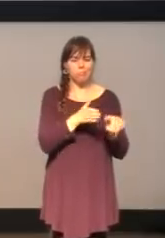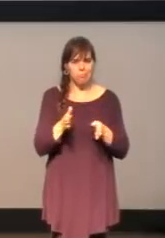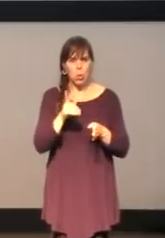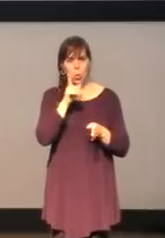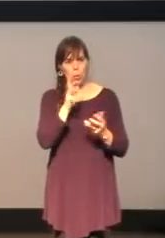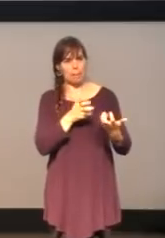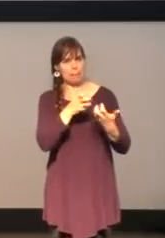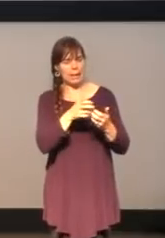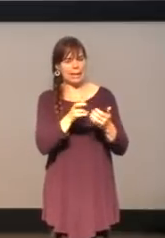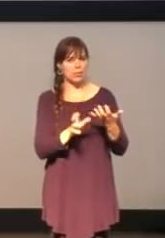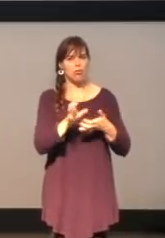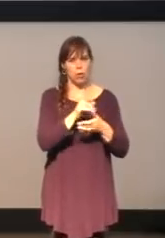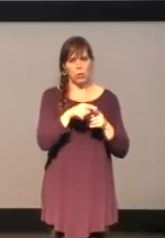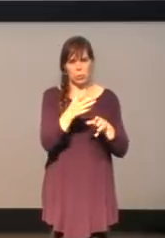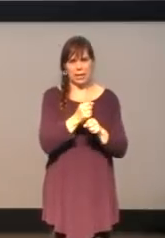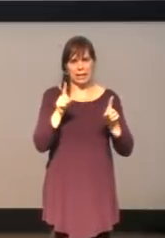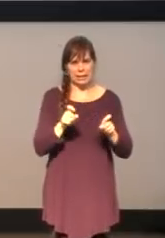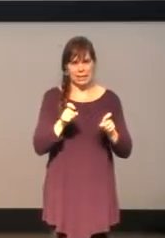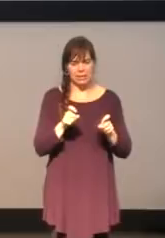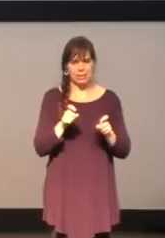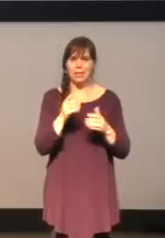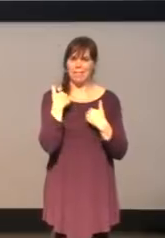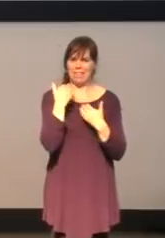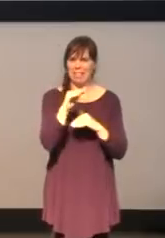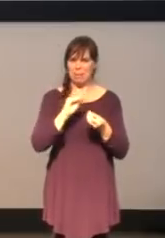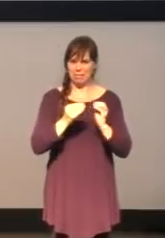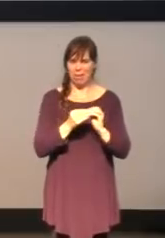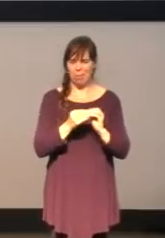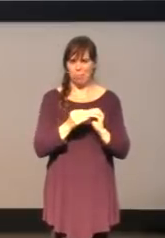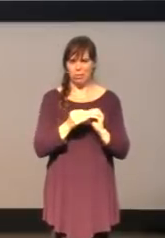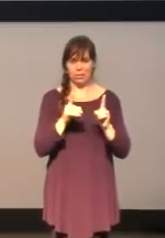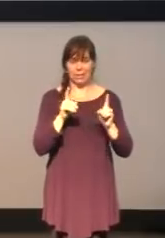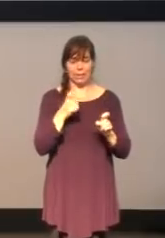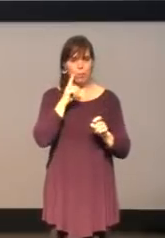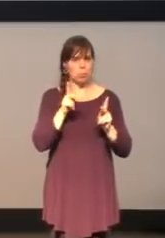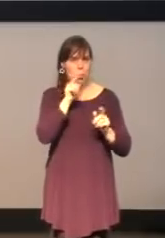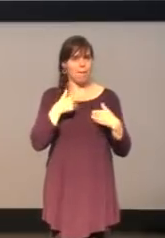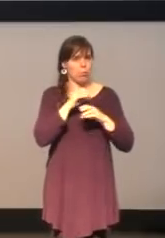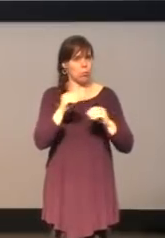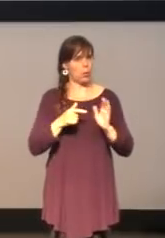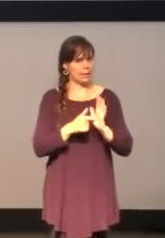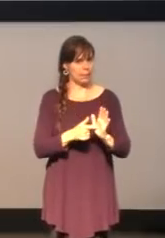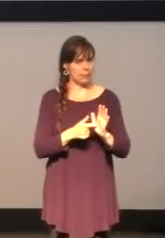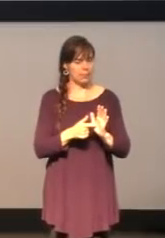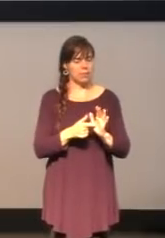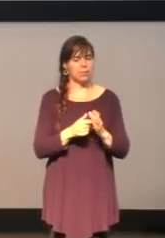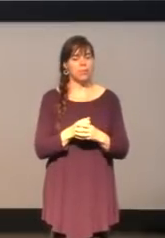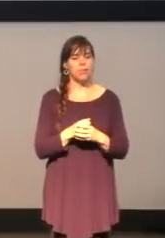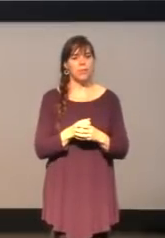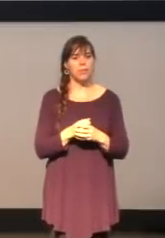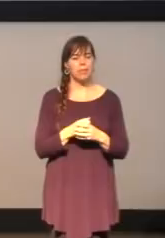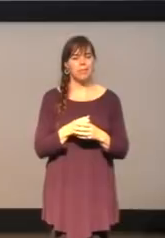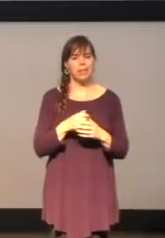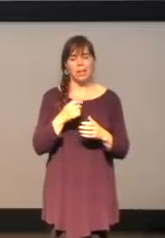meets criteria for testing. There is limited testing of asymptomatic persons. And as